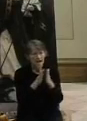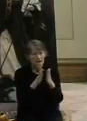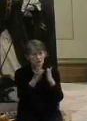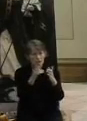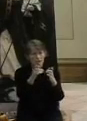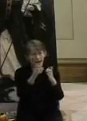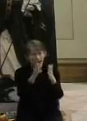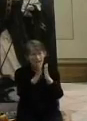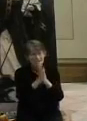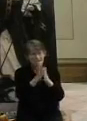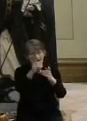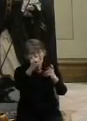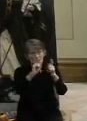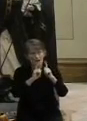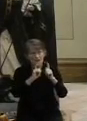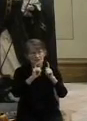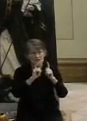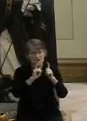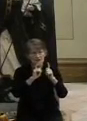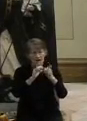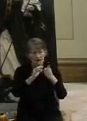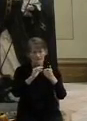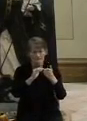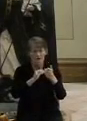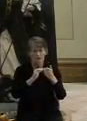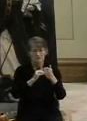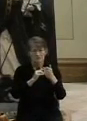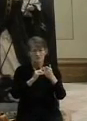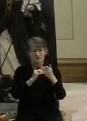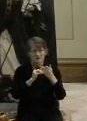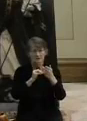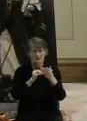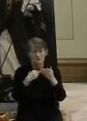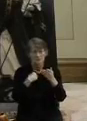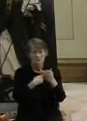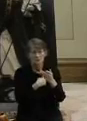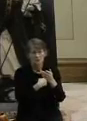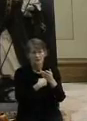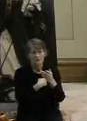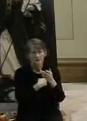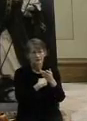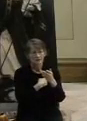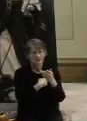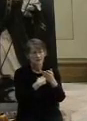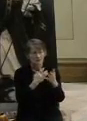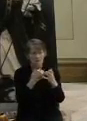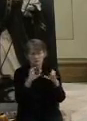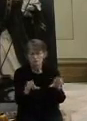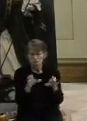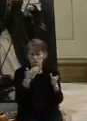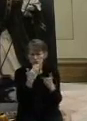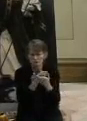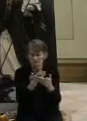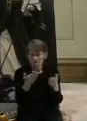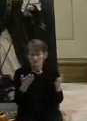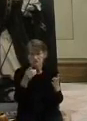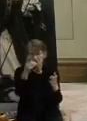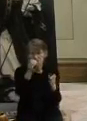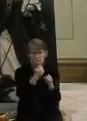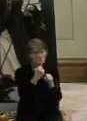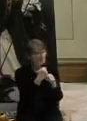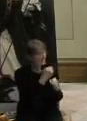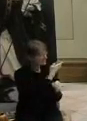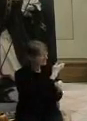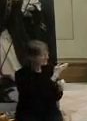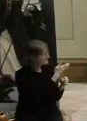granting us your pardon through Christ our Lord, through whom you continue to make all these good things, O Lord. You sanctify